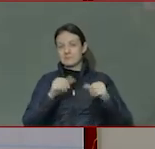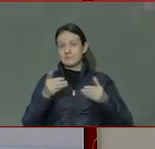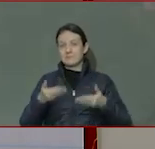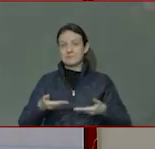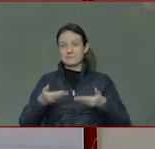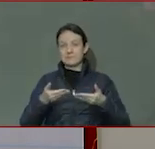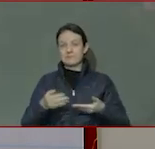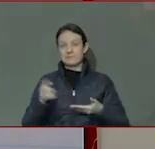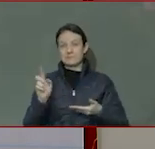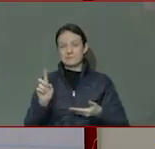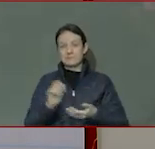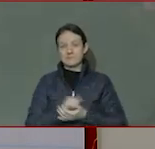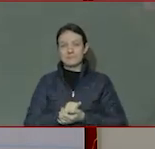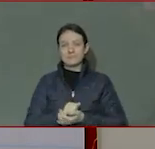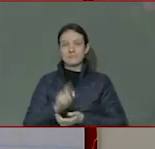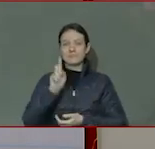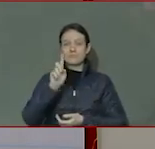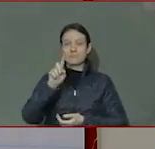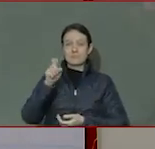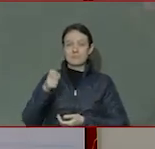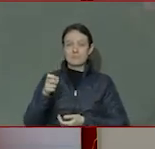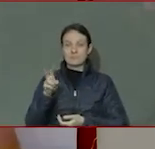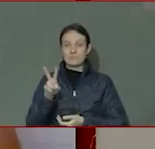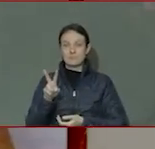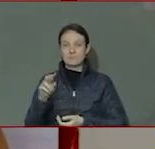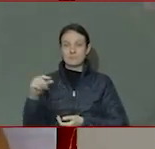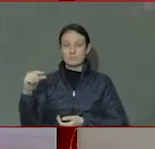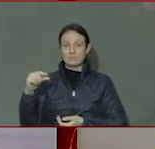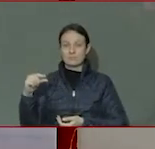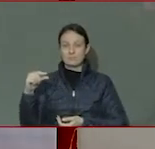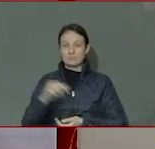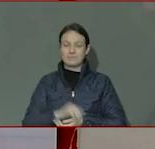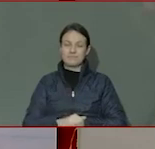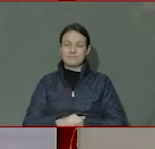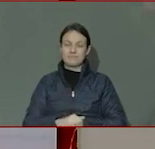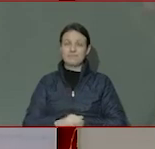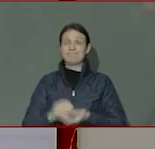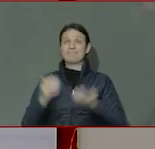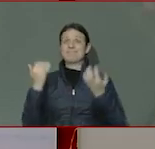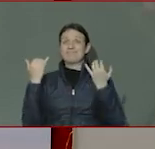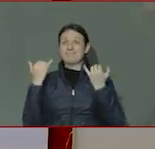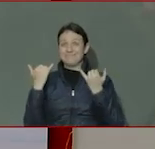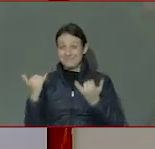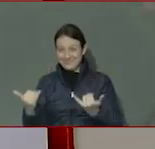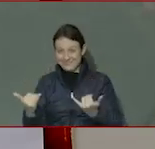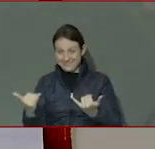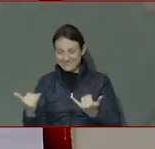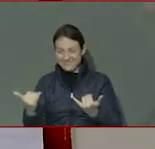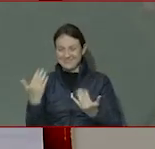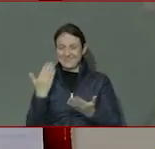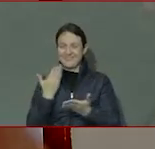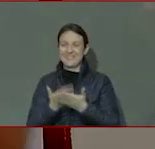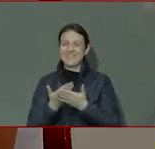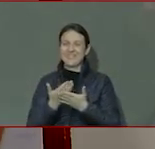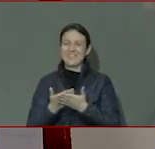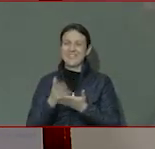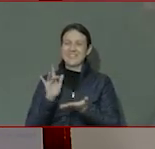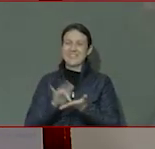to be 1.2 grams. Yes. And now I need to calculate